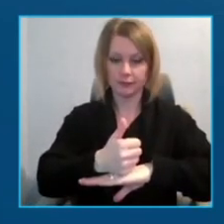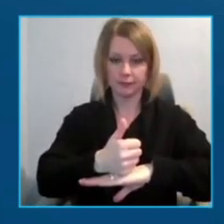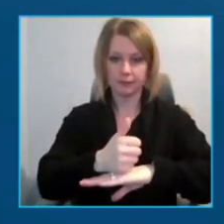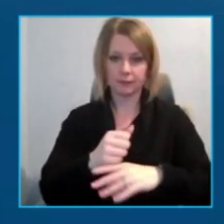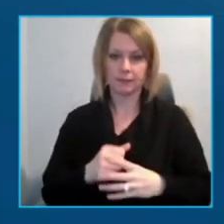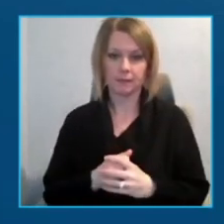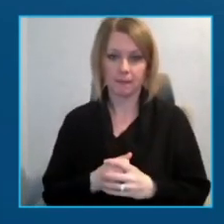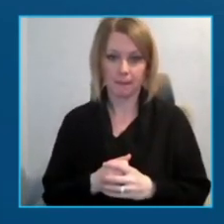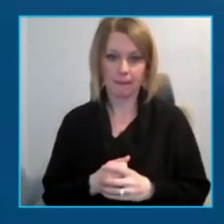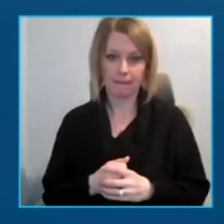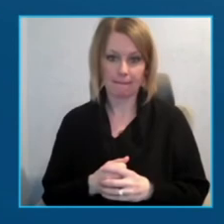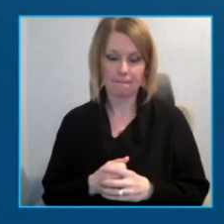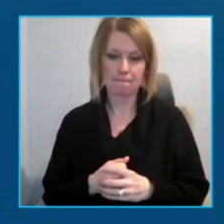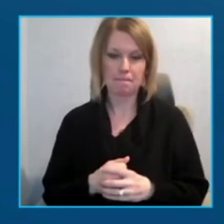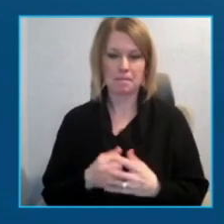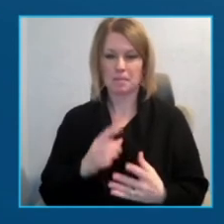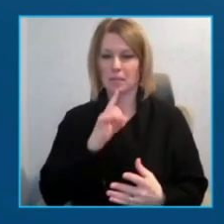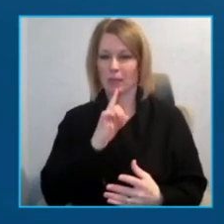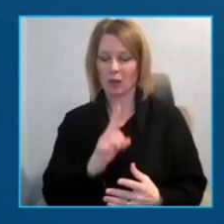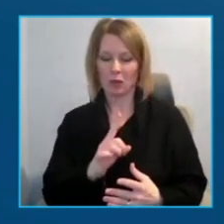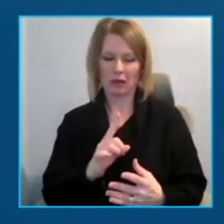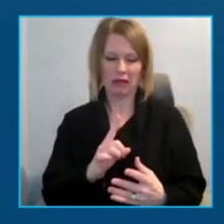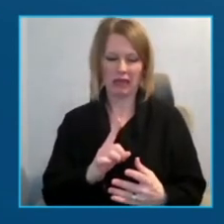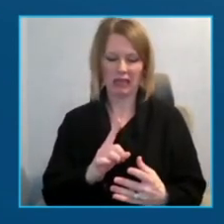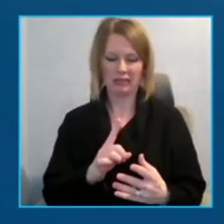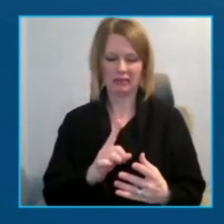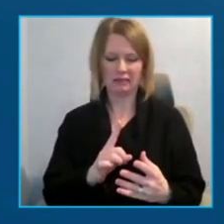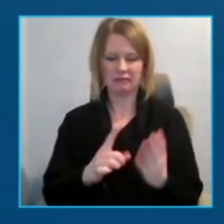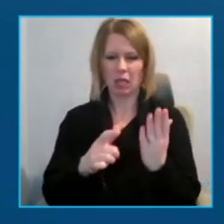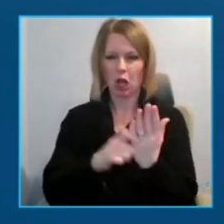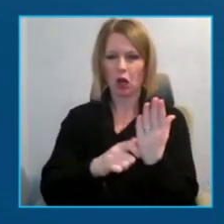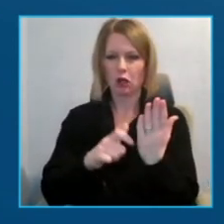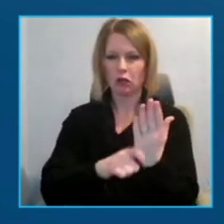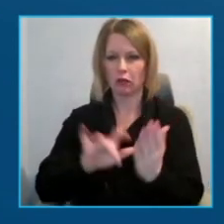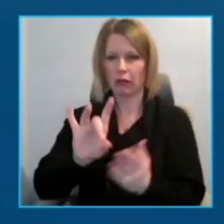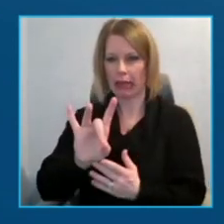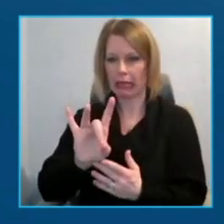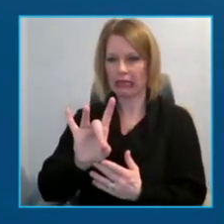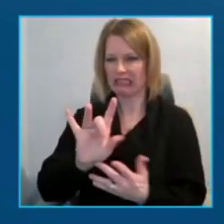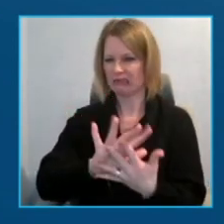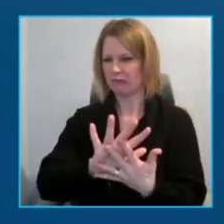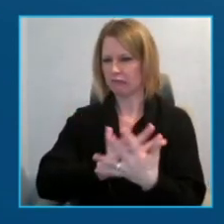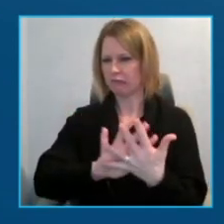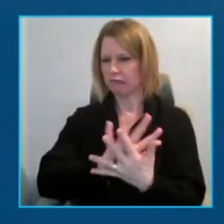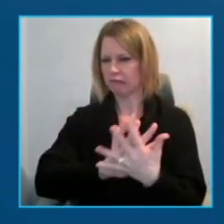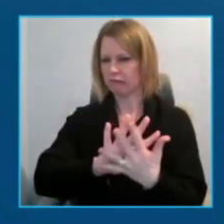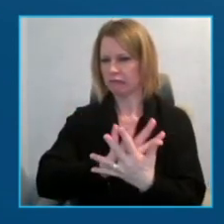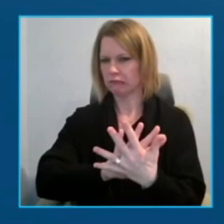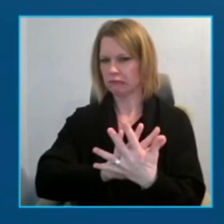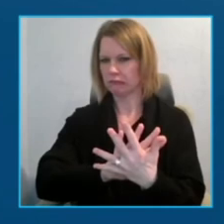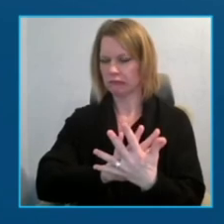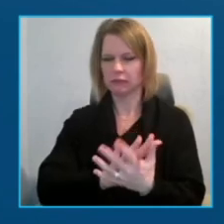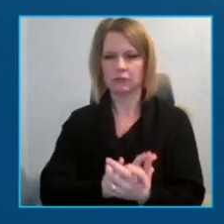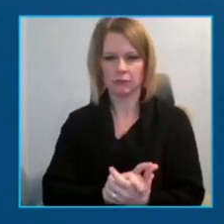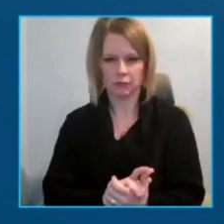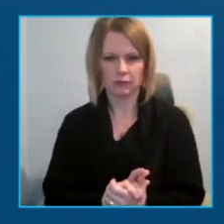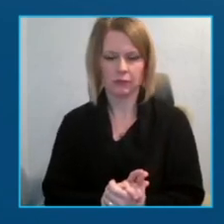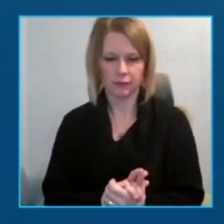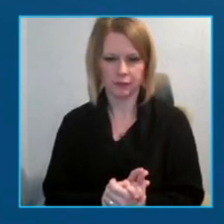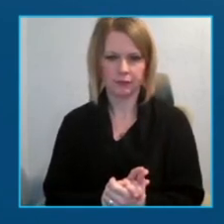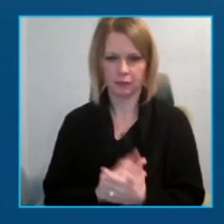there's real vagueness on Article 8, new Article 8 of Chairwoman